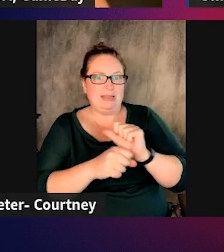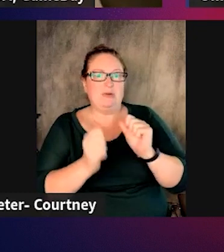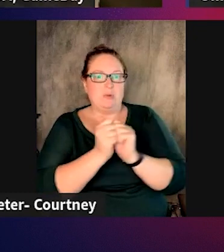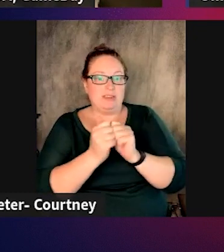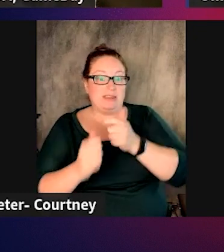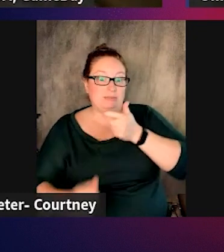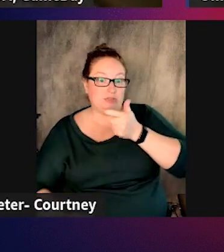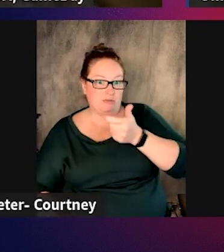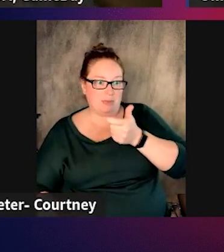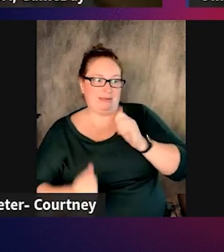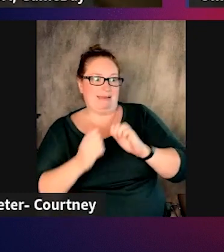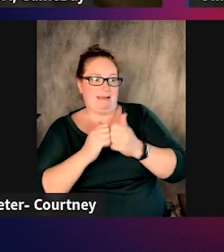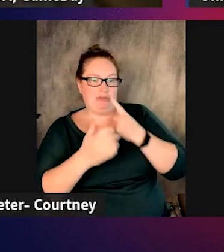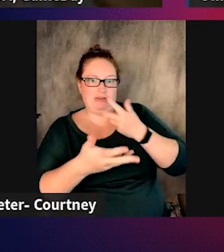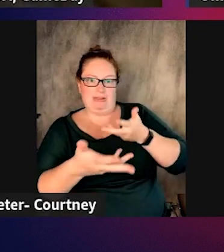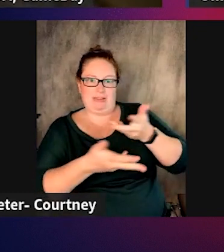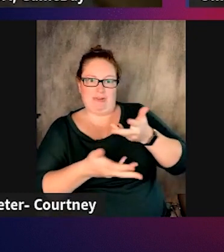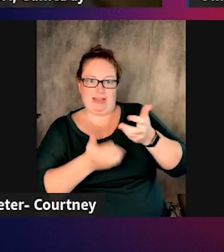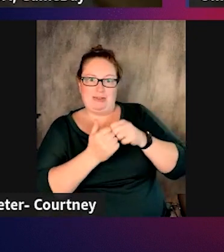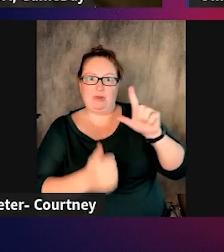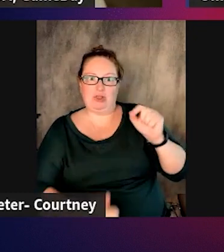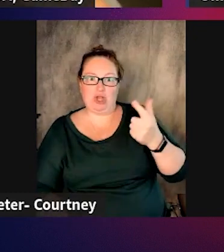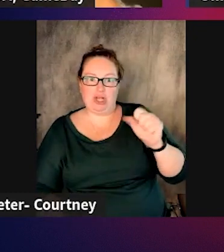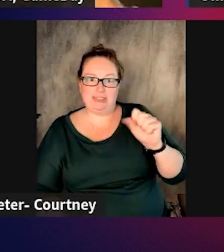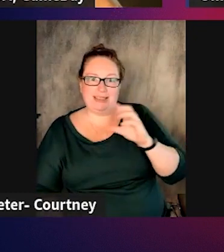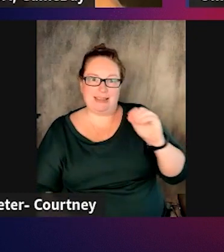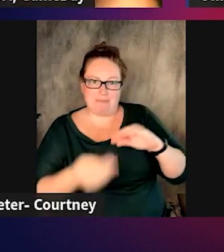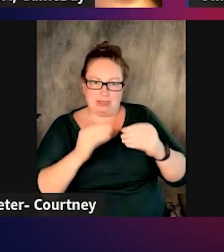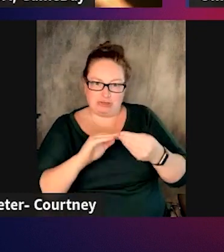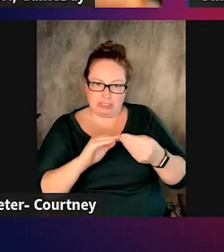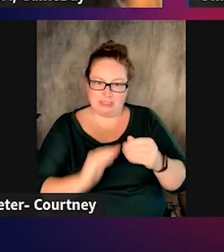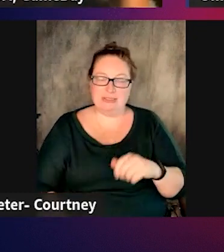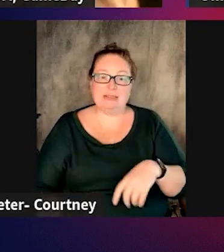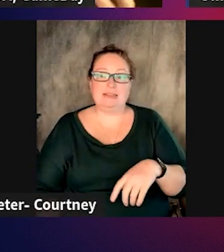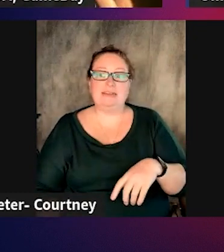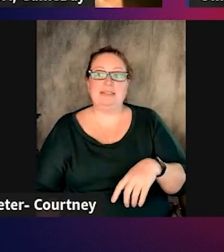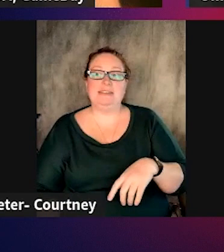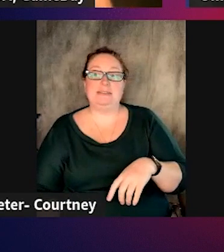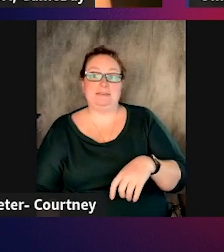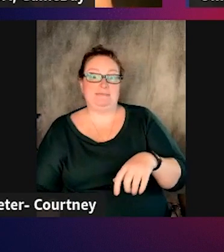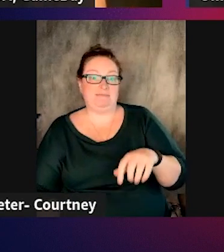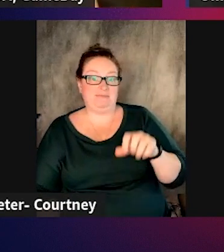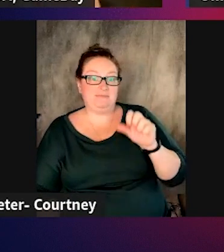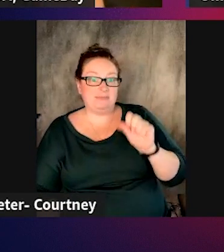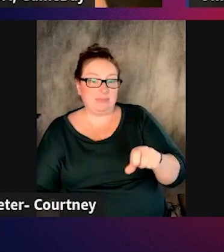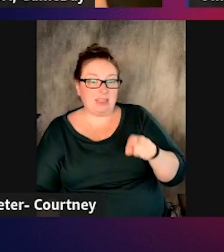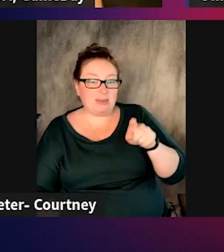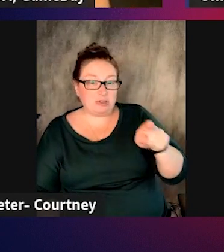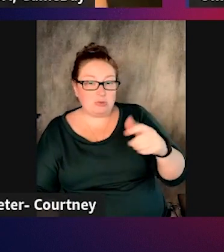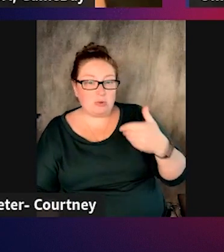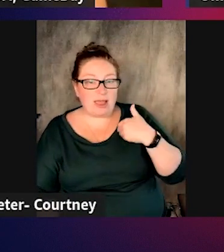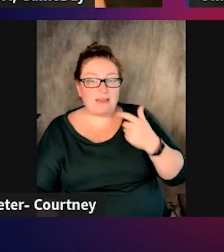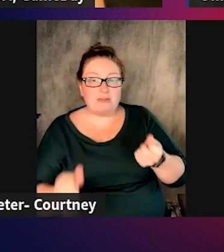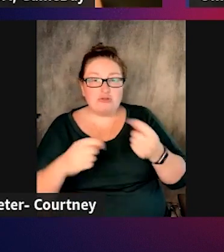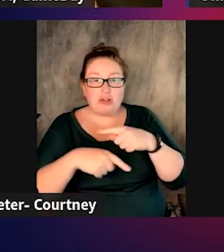are interacting with those logs and metrics, right? So, Yep. is it like, can you have